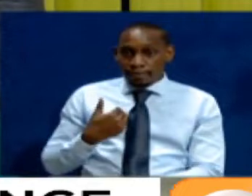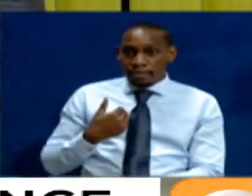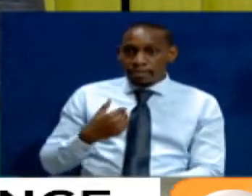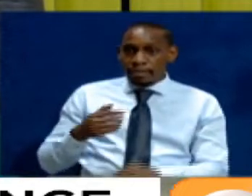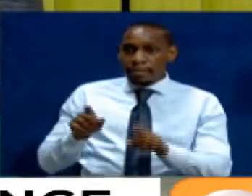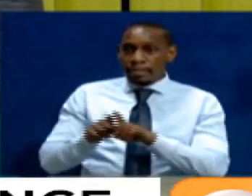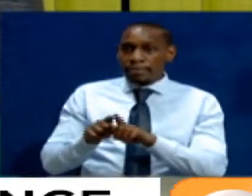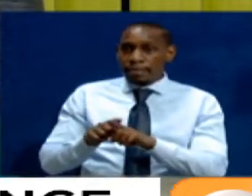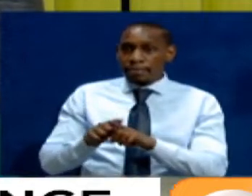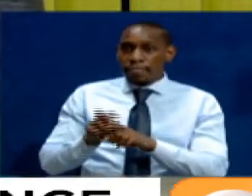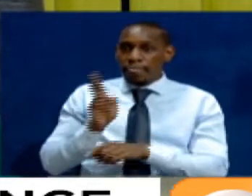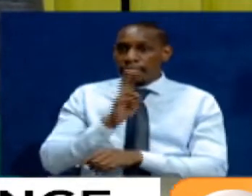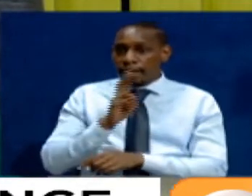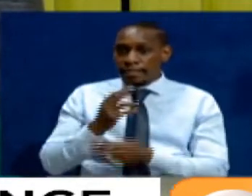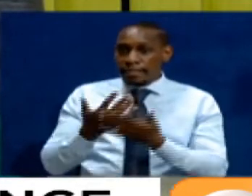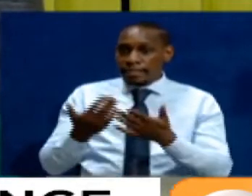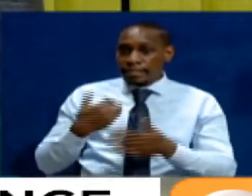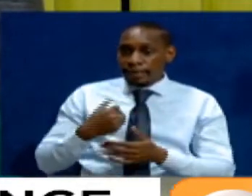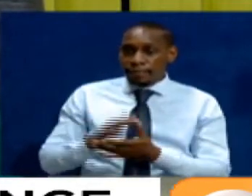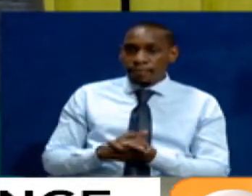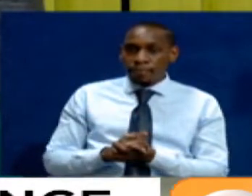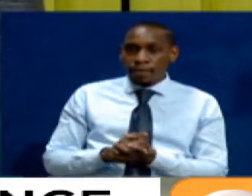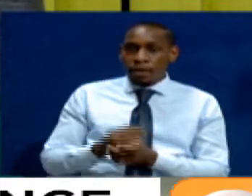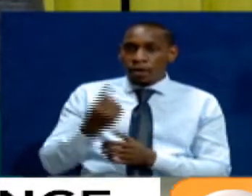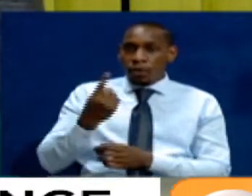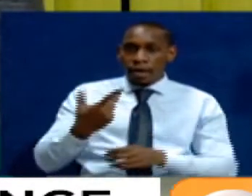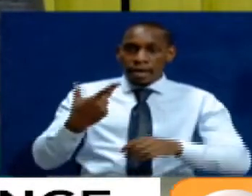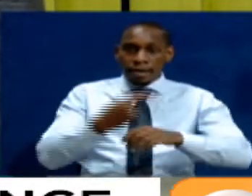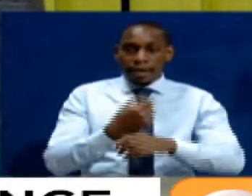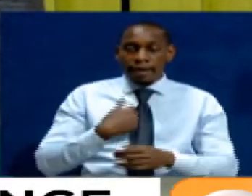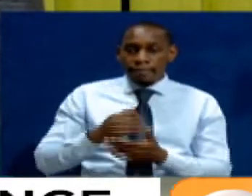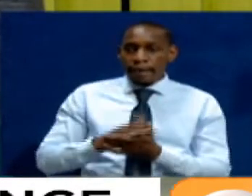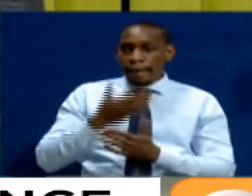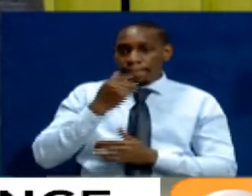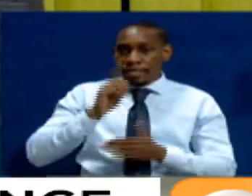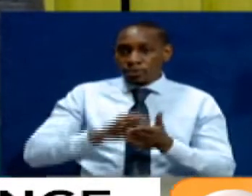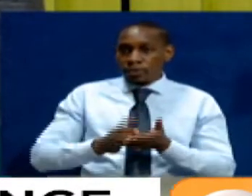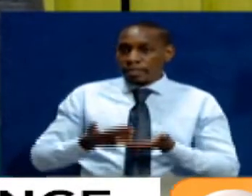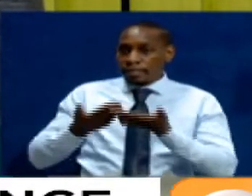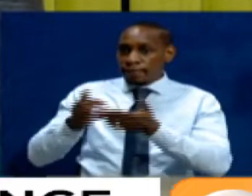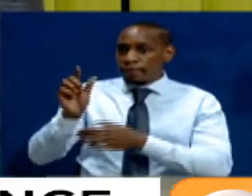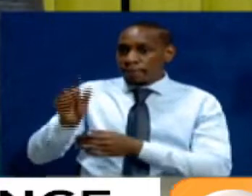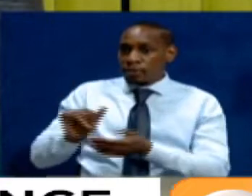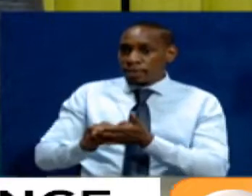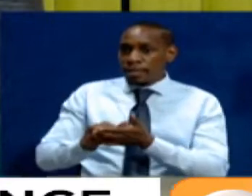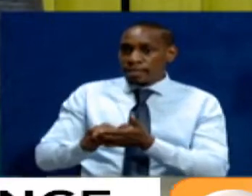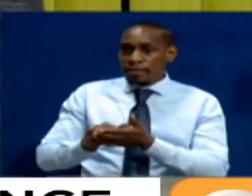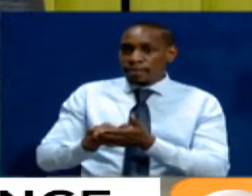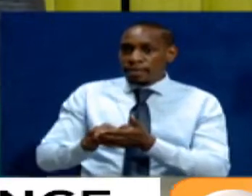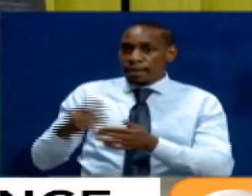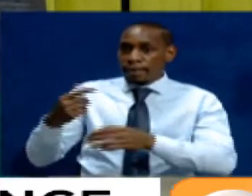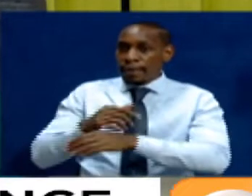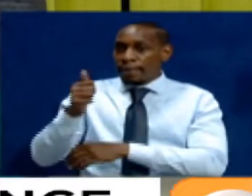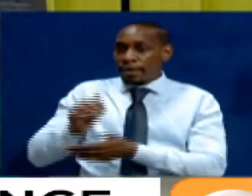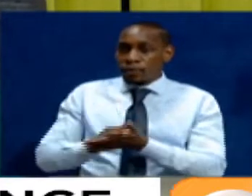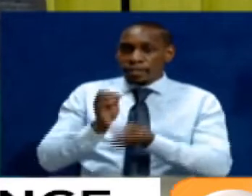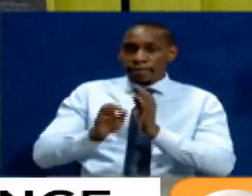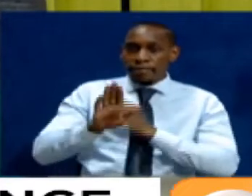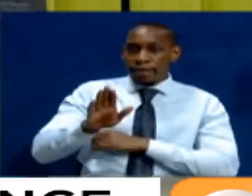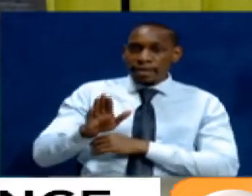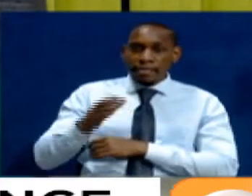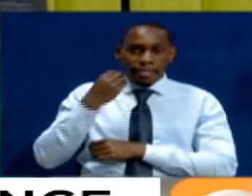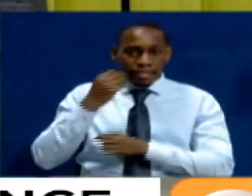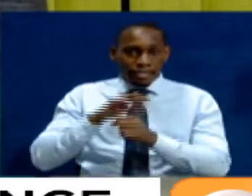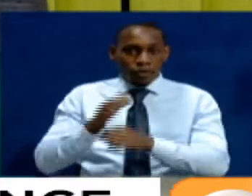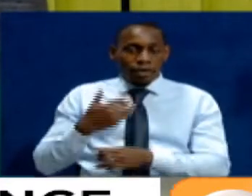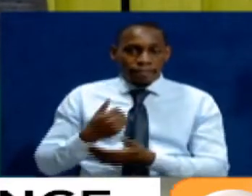you have the same risk factors, and there's only one vial available, please give it to the person who hasn't had it. Because if you have had it,